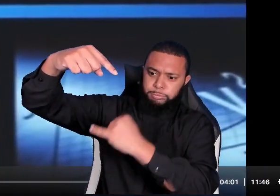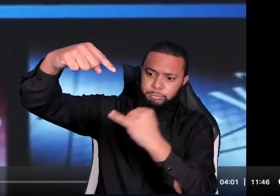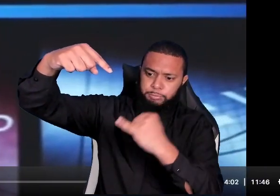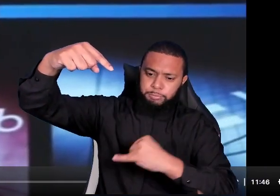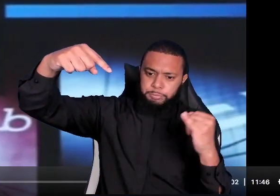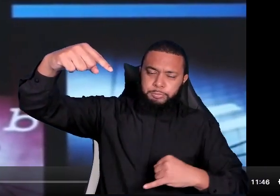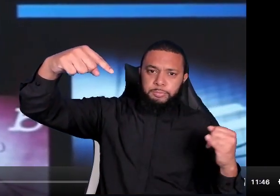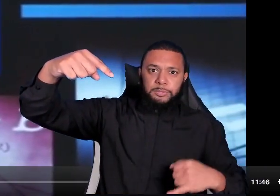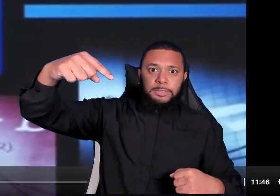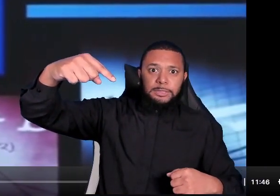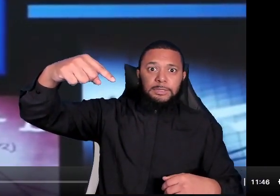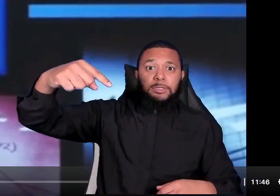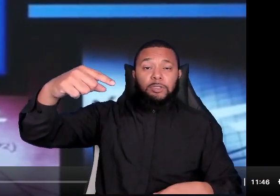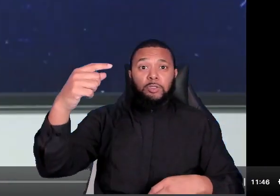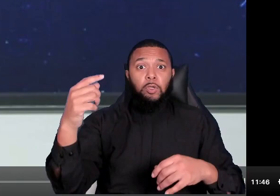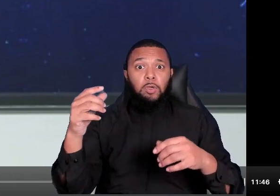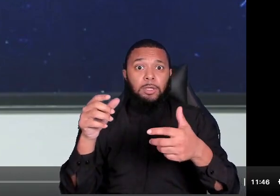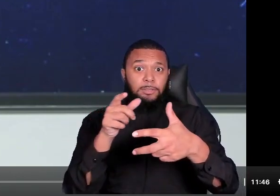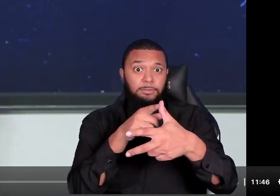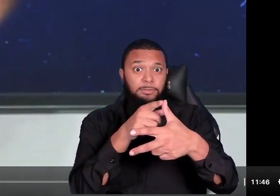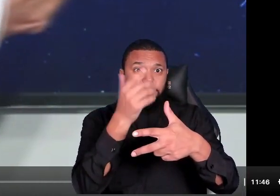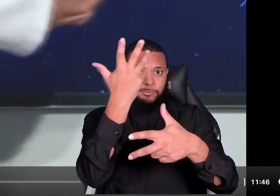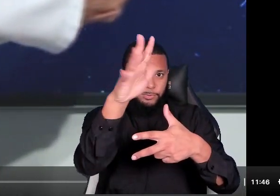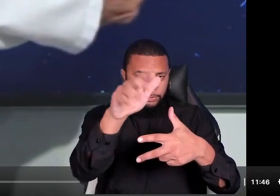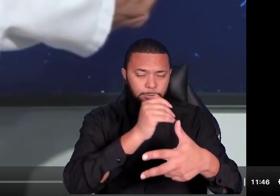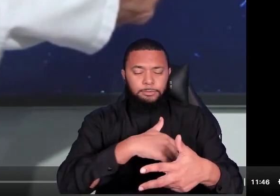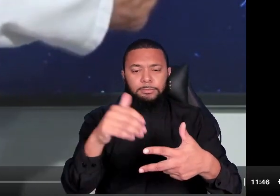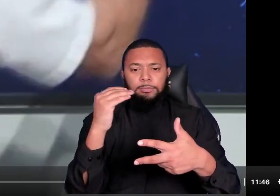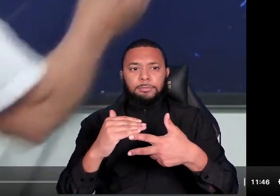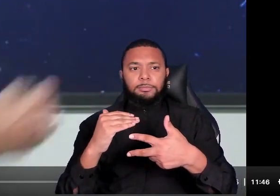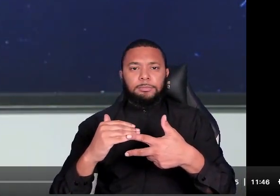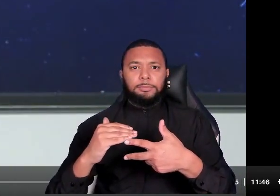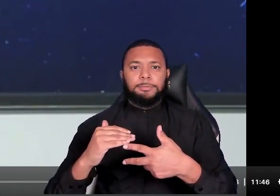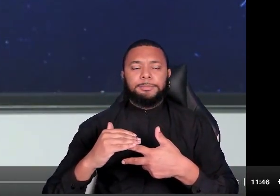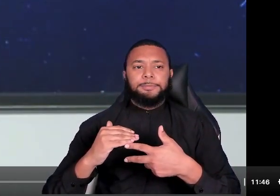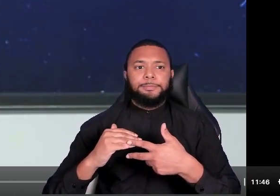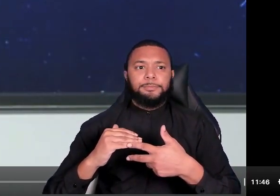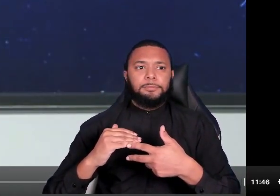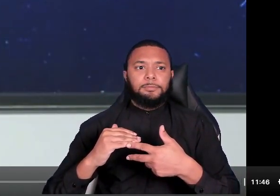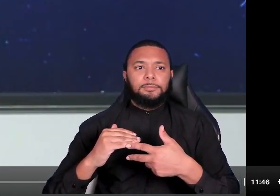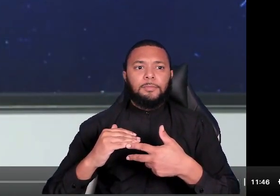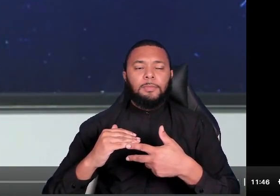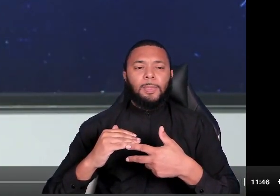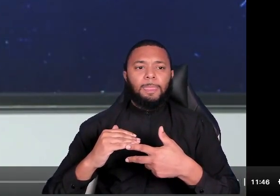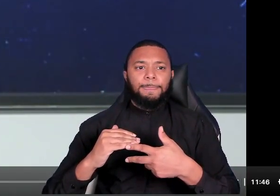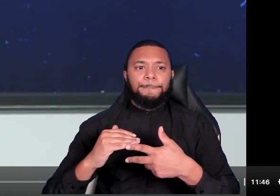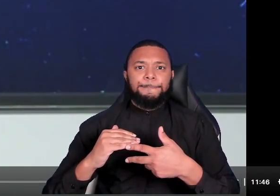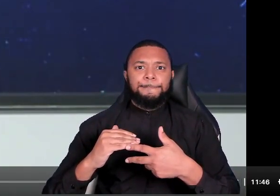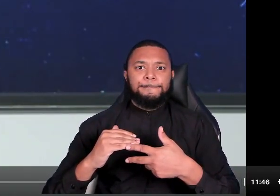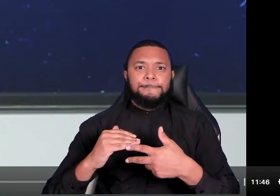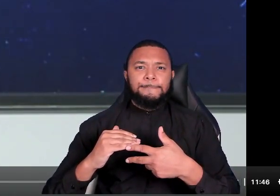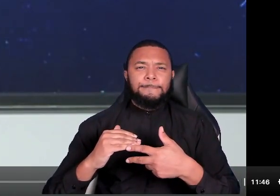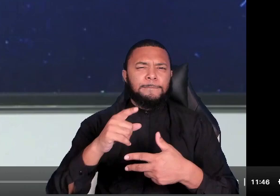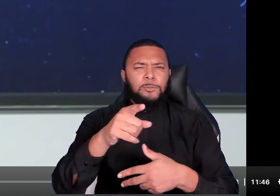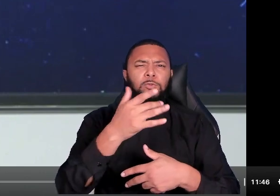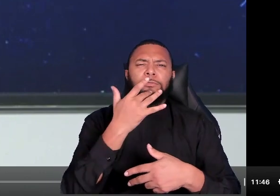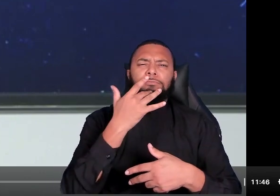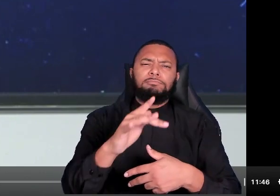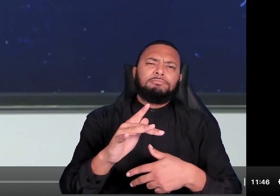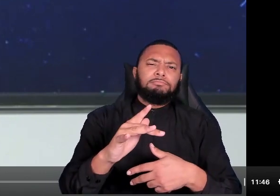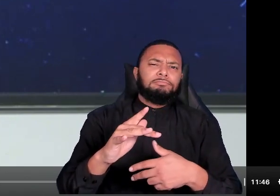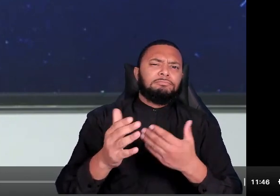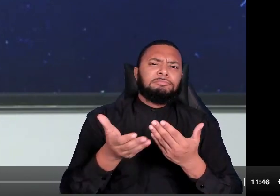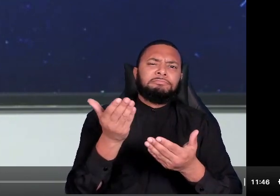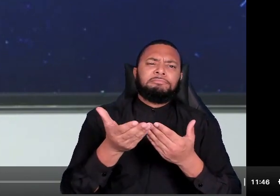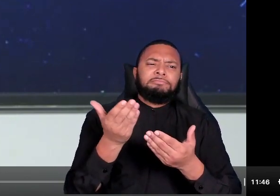1 down and 2 to go. We've taken care of this one. Now you guys are lucky. You've got the easy